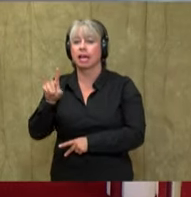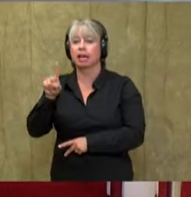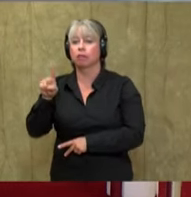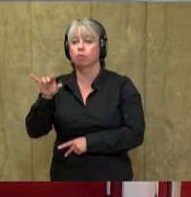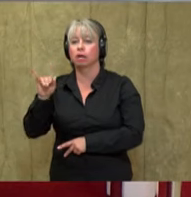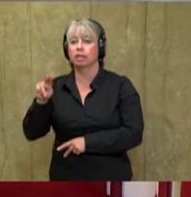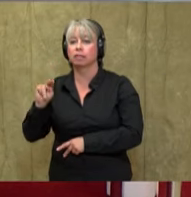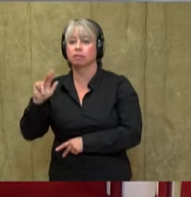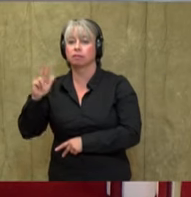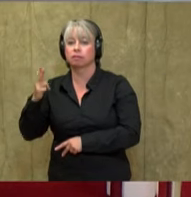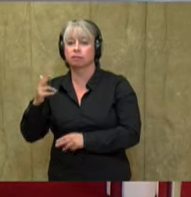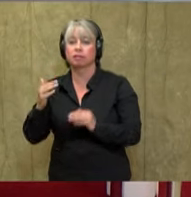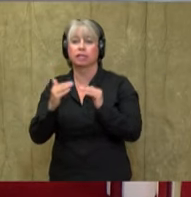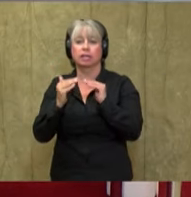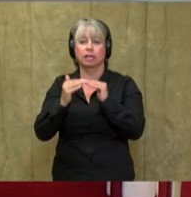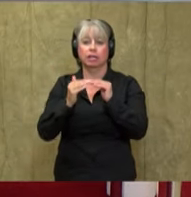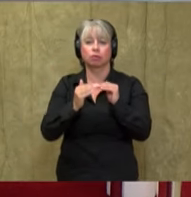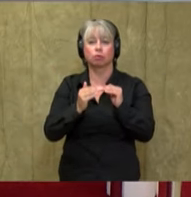to get